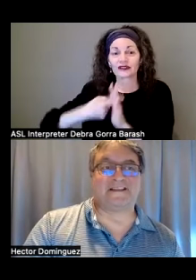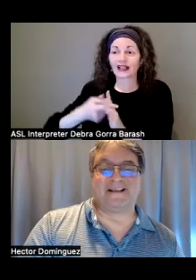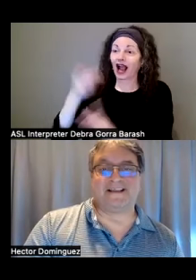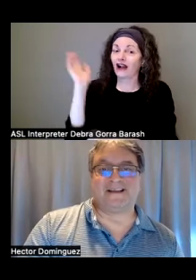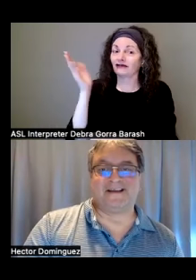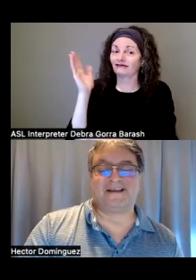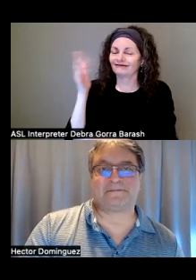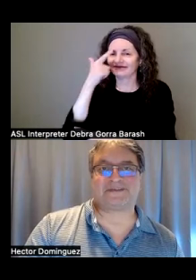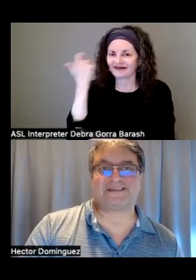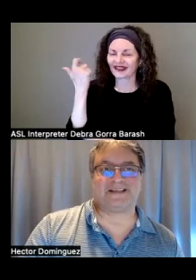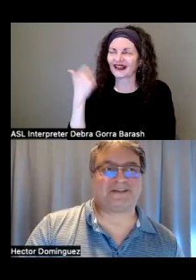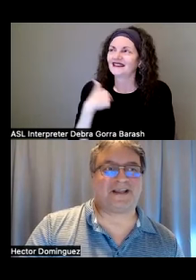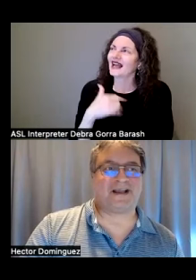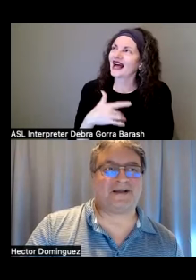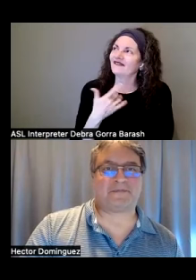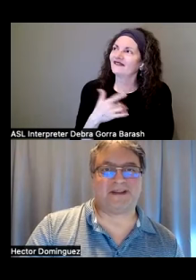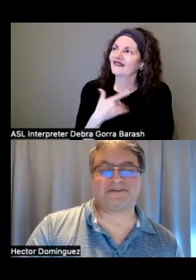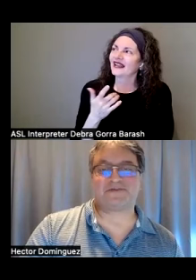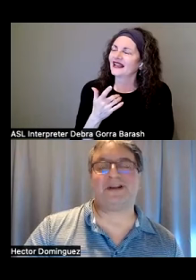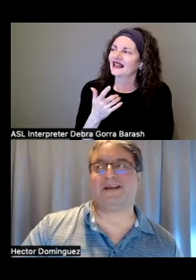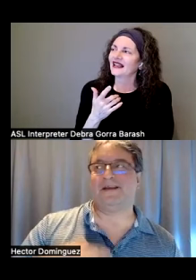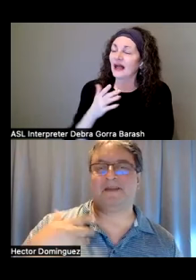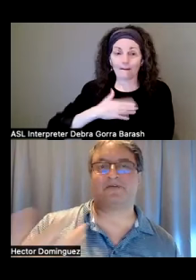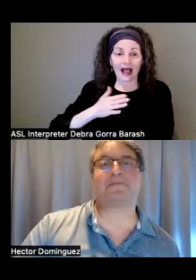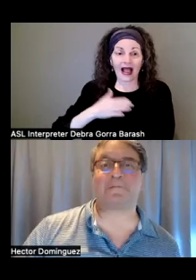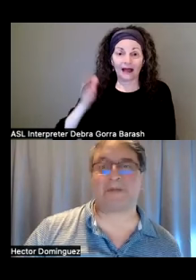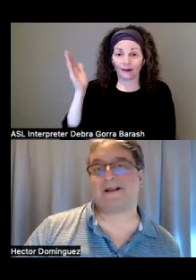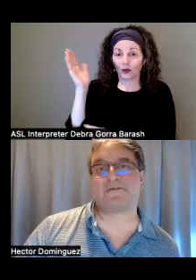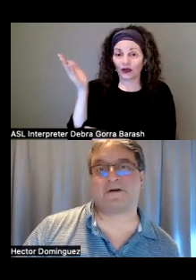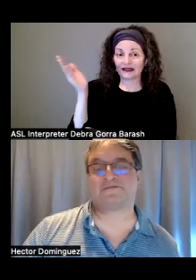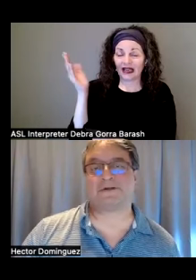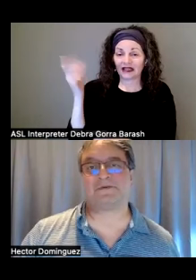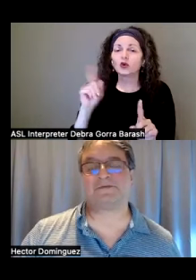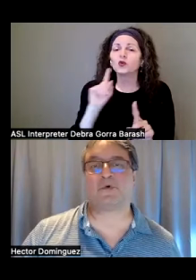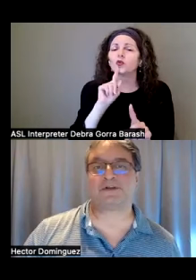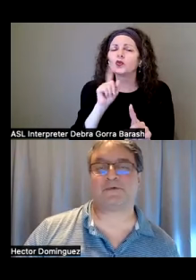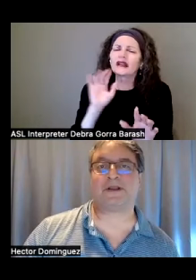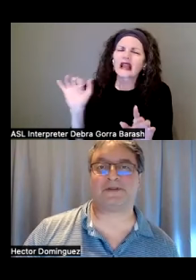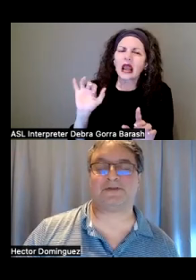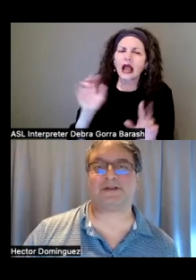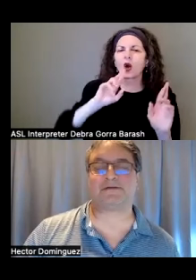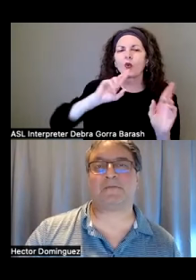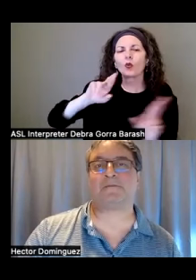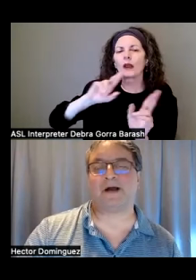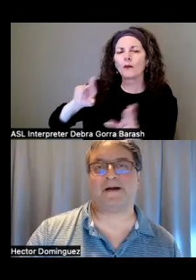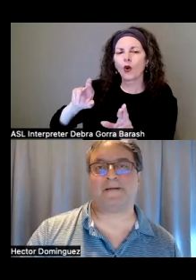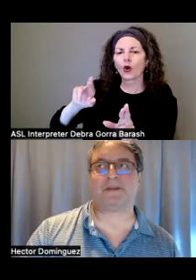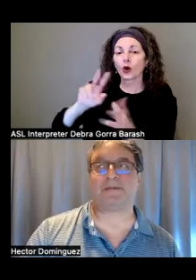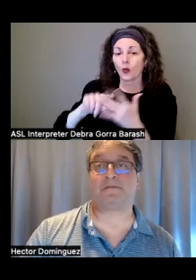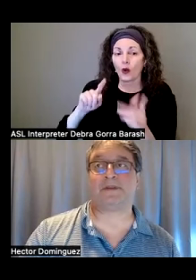I think that the presentation that I have prepared is really a report back from some of the work that we have been doing